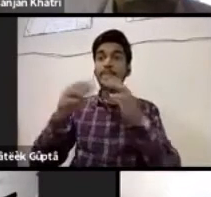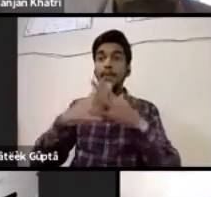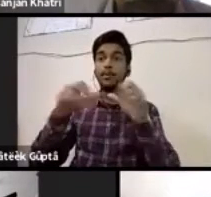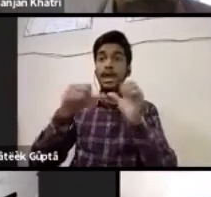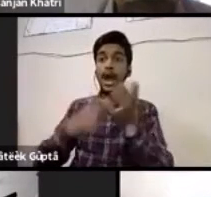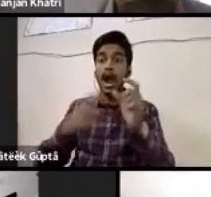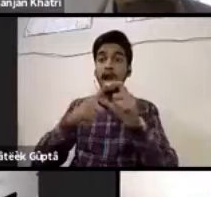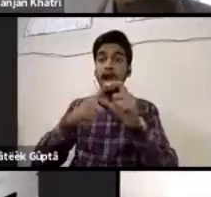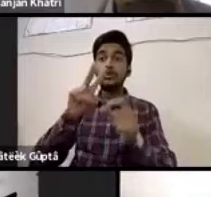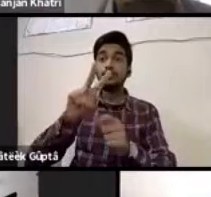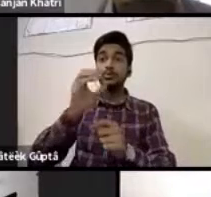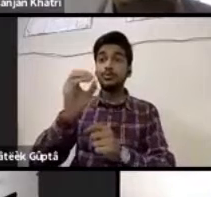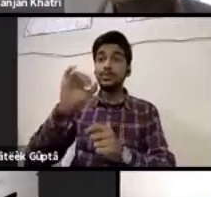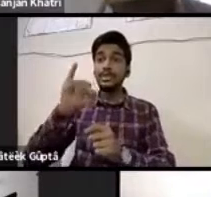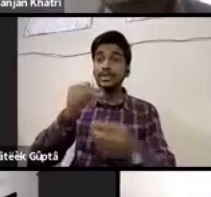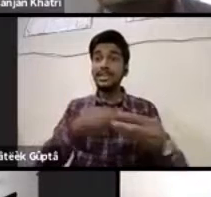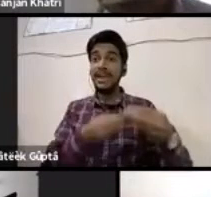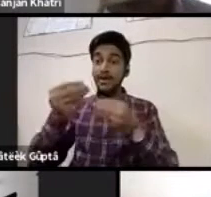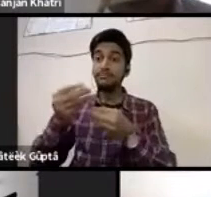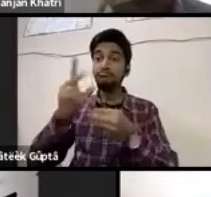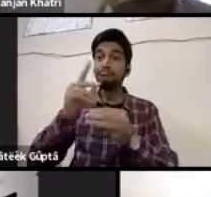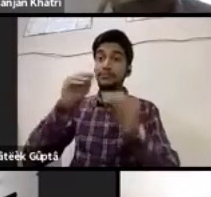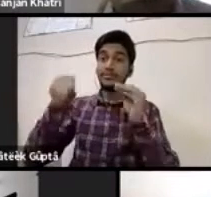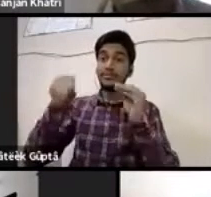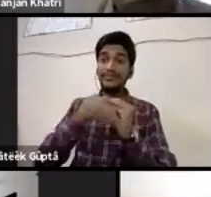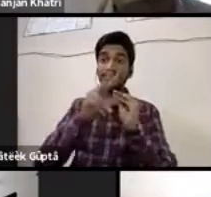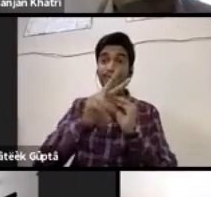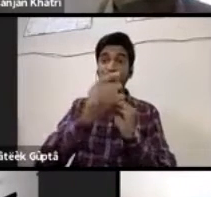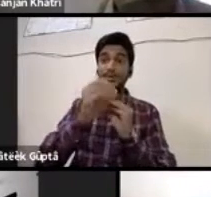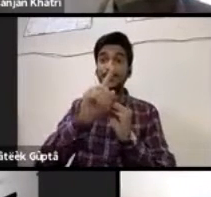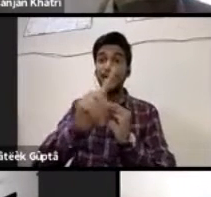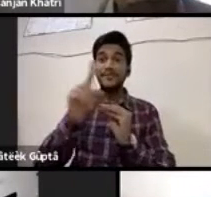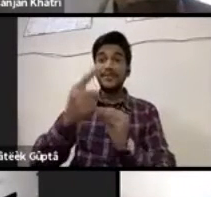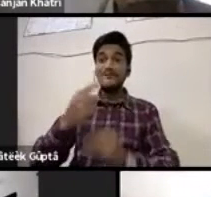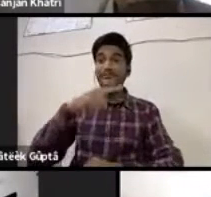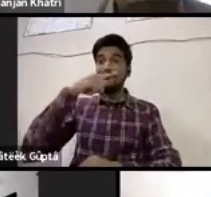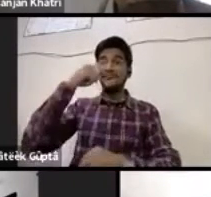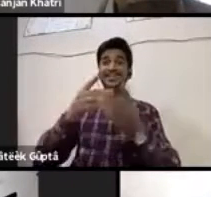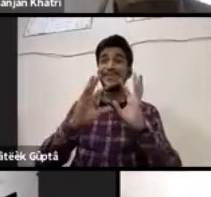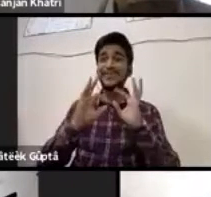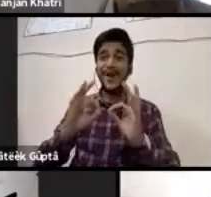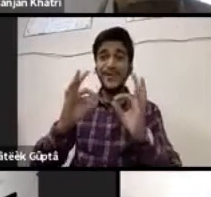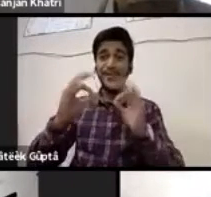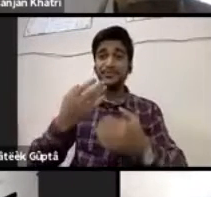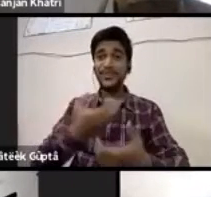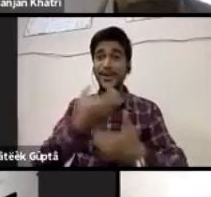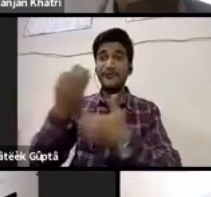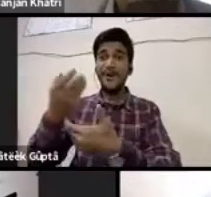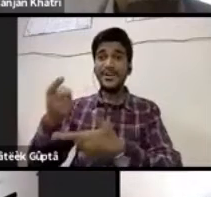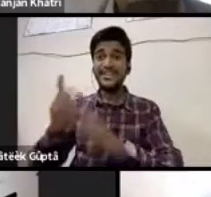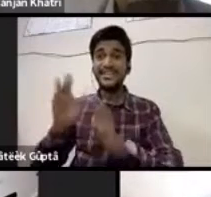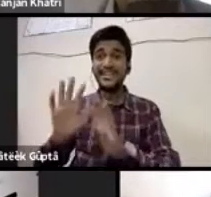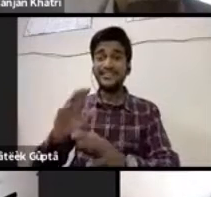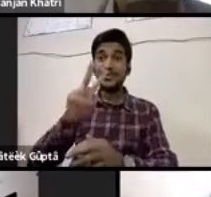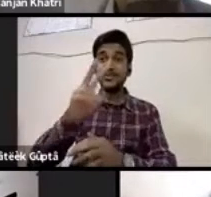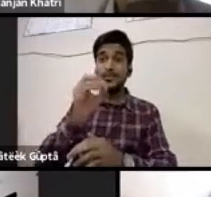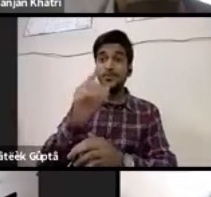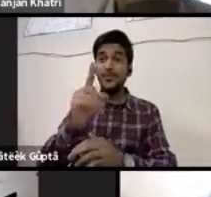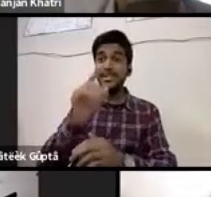and 2011 also. I also received the NCP award in 2016. So